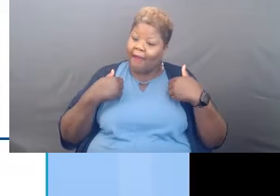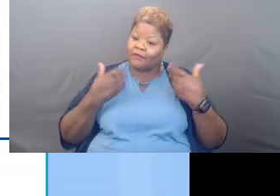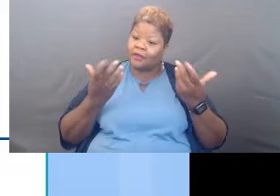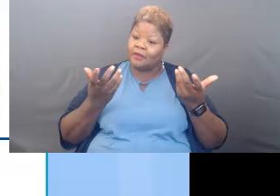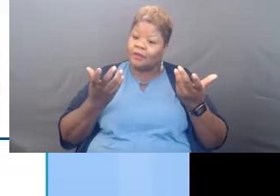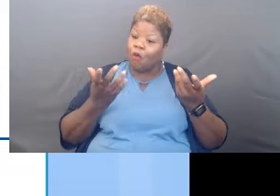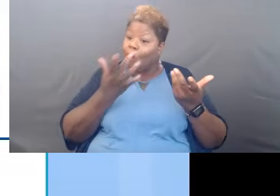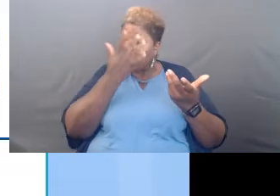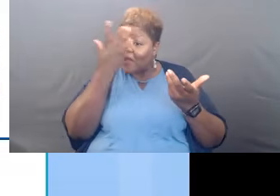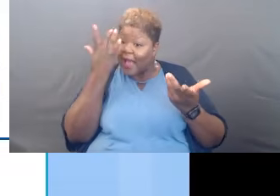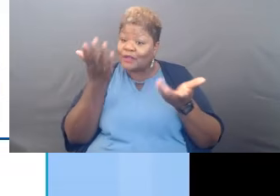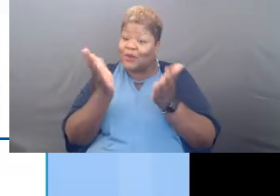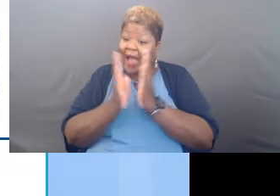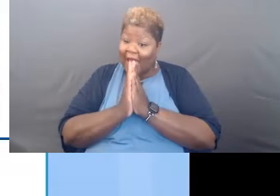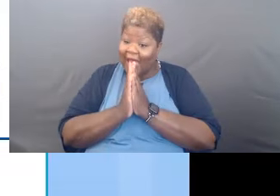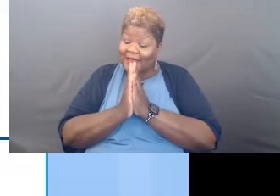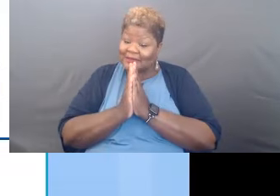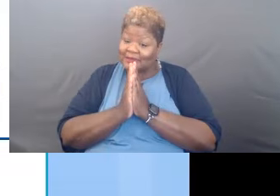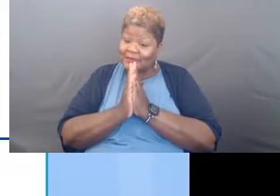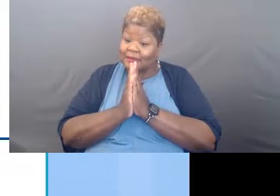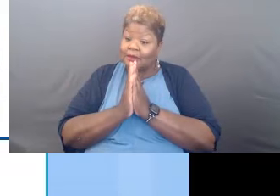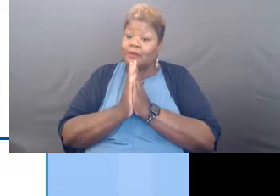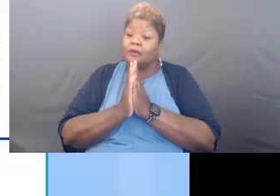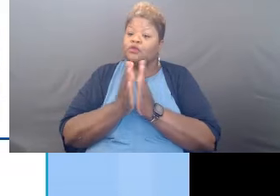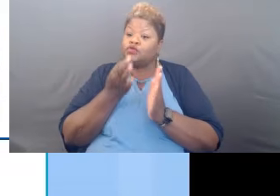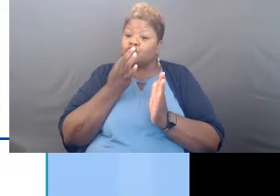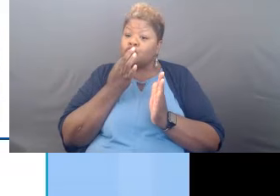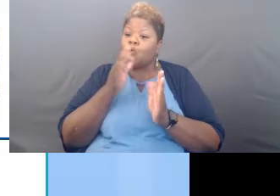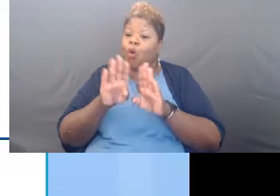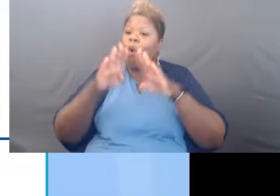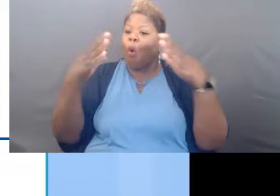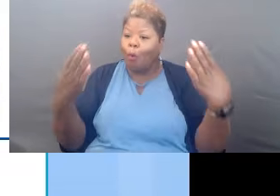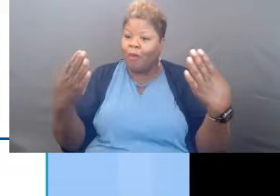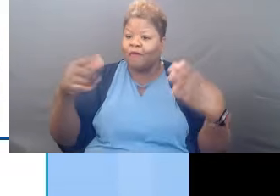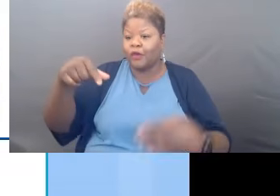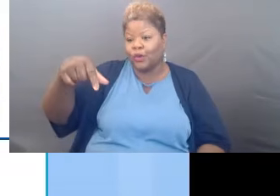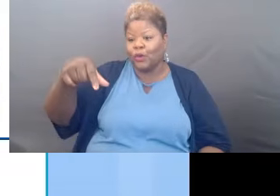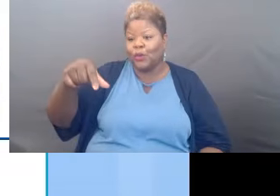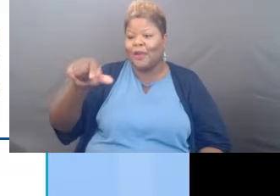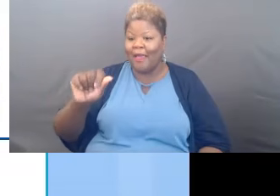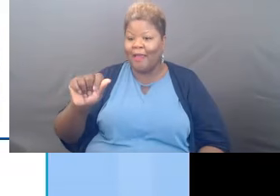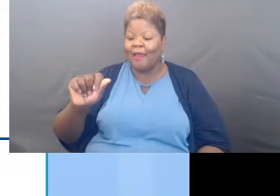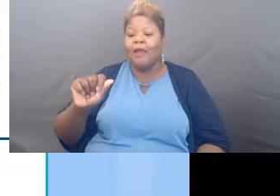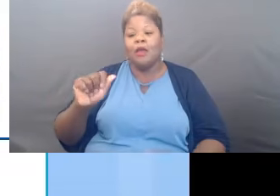may forget to ask, at this time, question and answer is coming up. You definitely can email me at